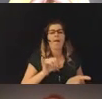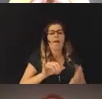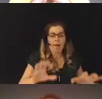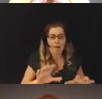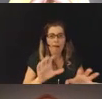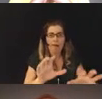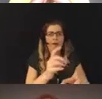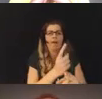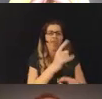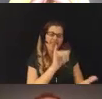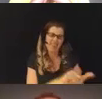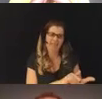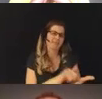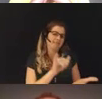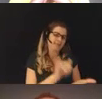making.